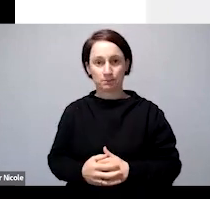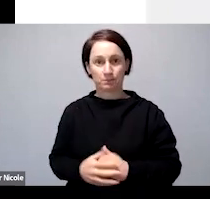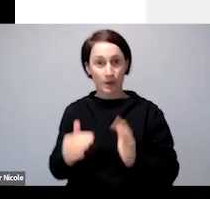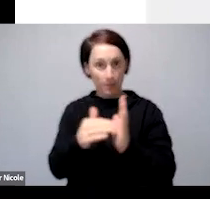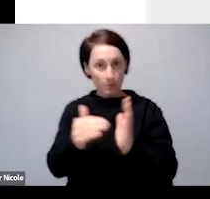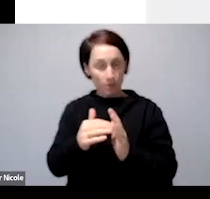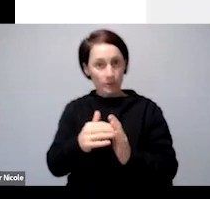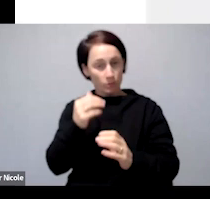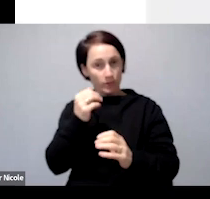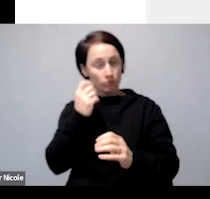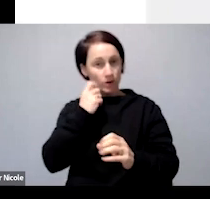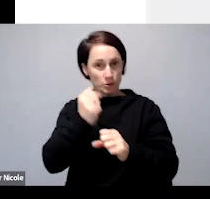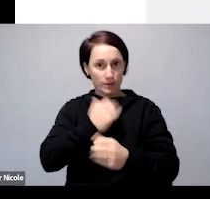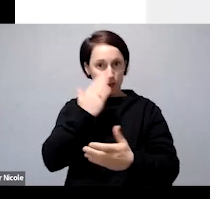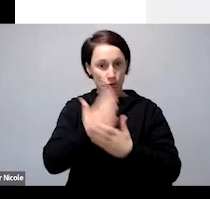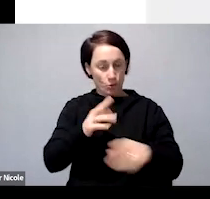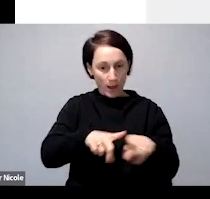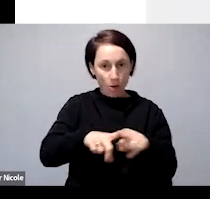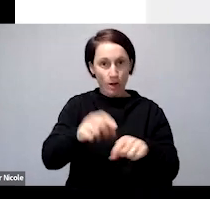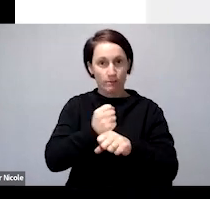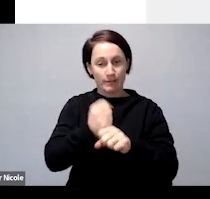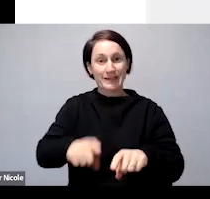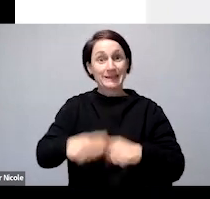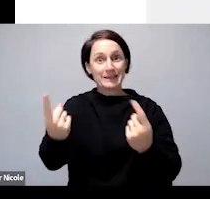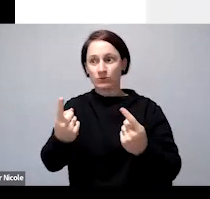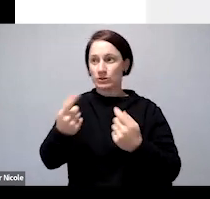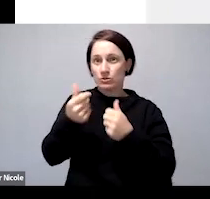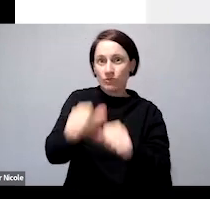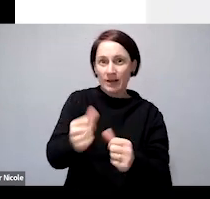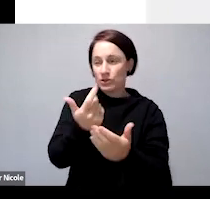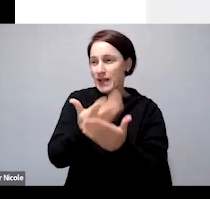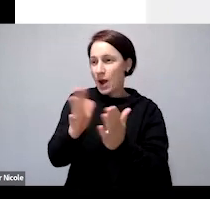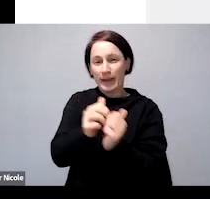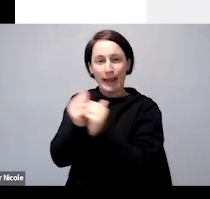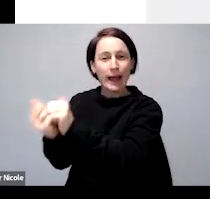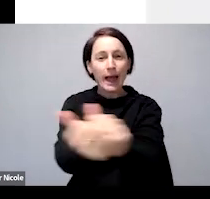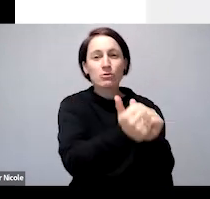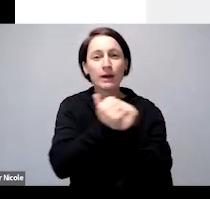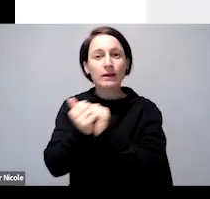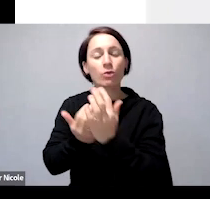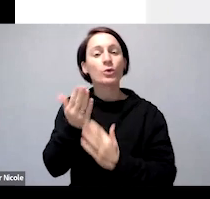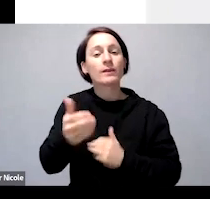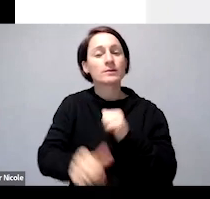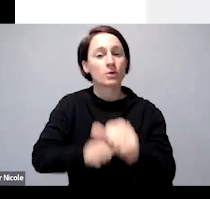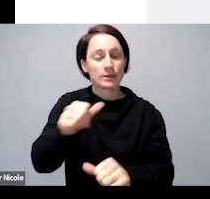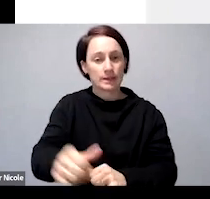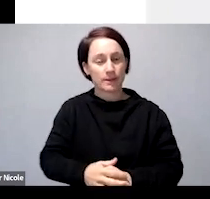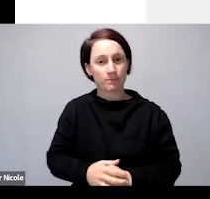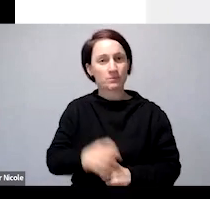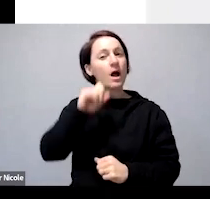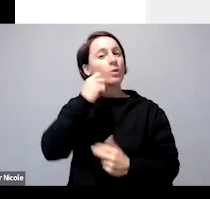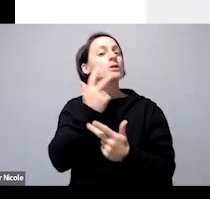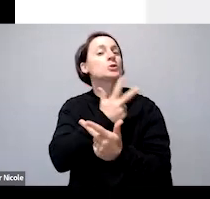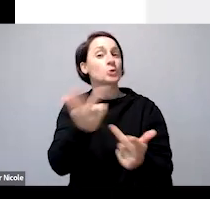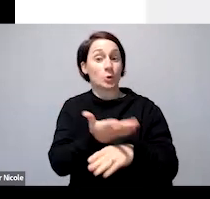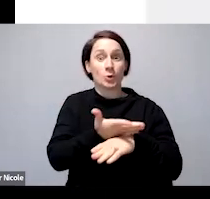and different ways to learn and work together. And in our toolkit that we'll share today, we'll show the evaluation of some of those new